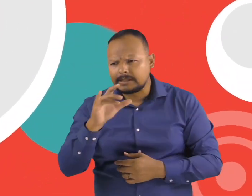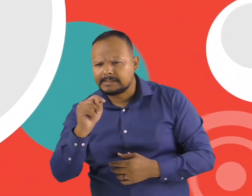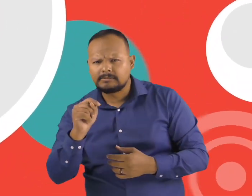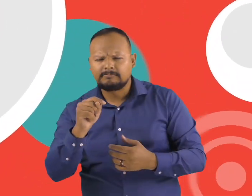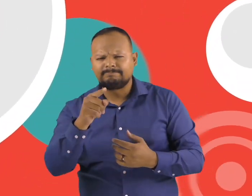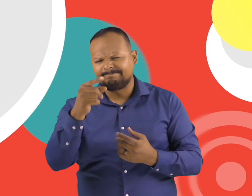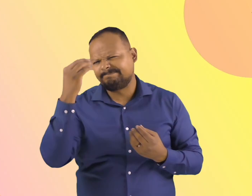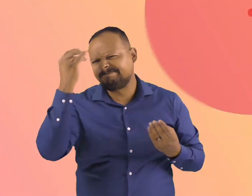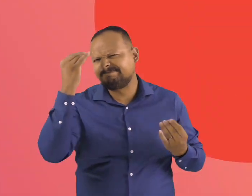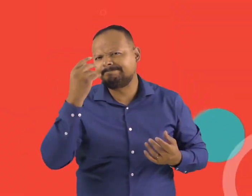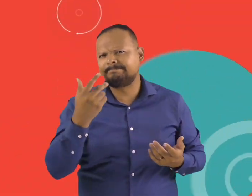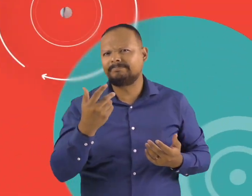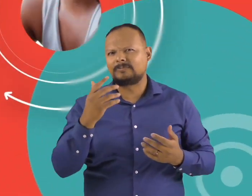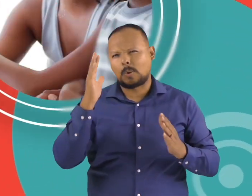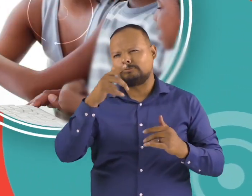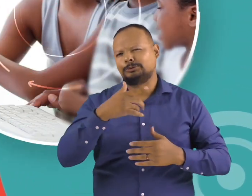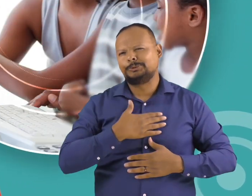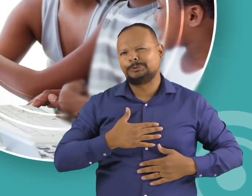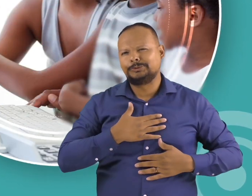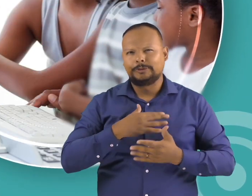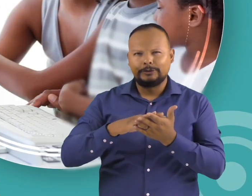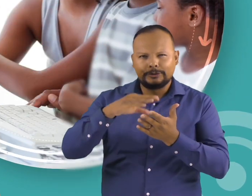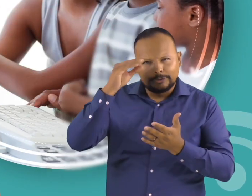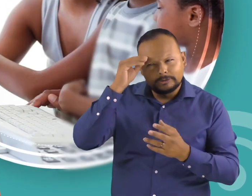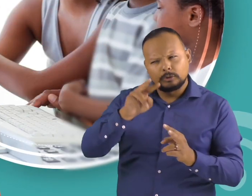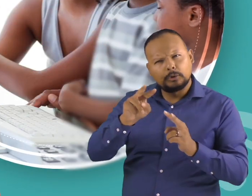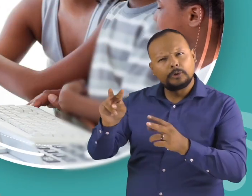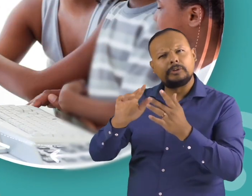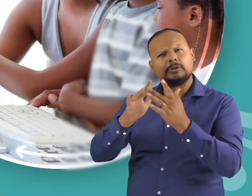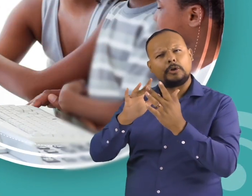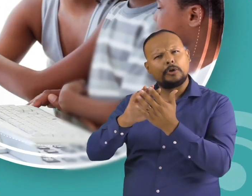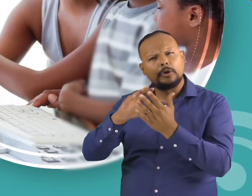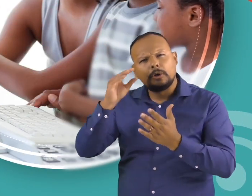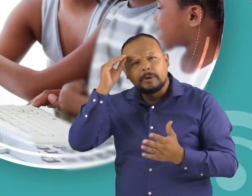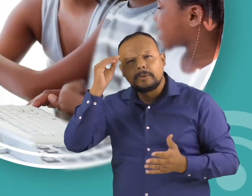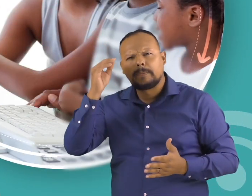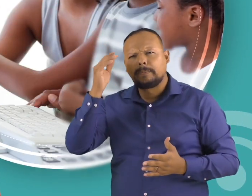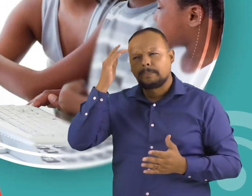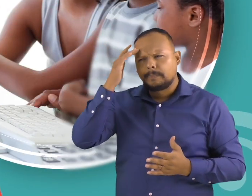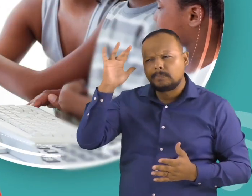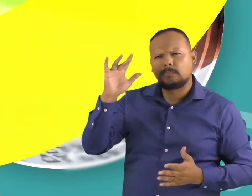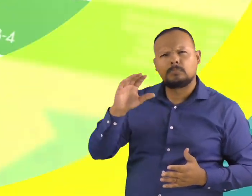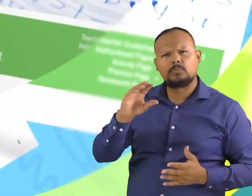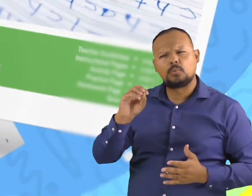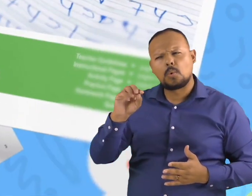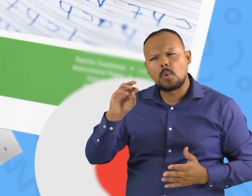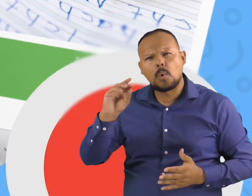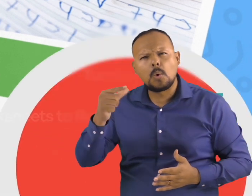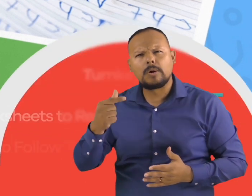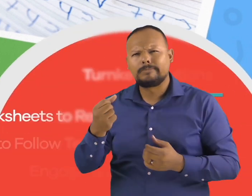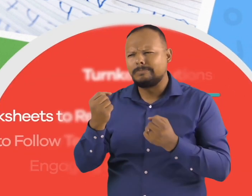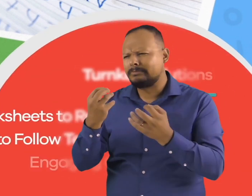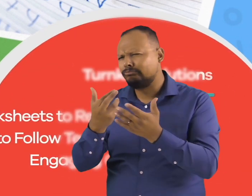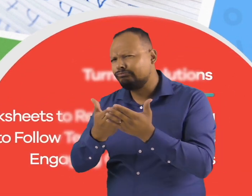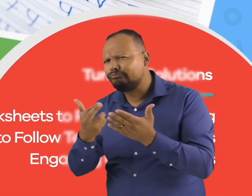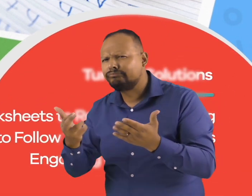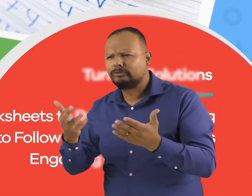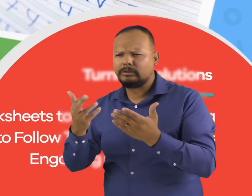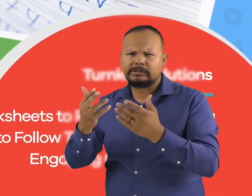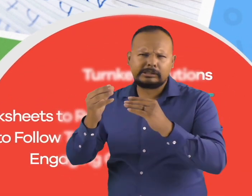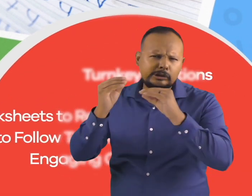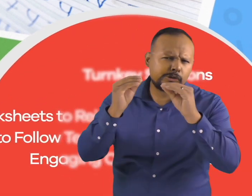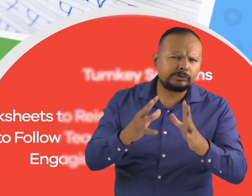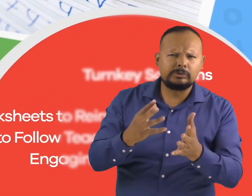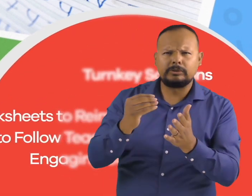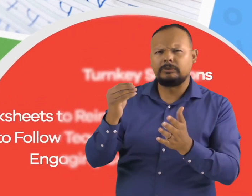visit us at learnbright.org for thousands of free resources and turnkey solutions for